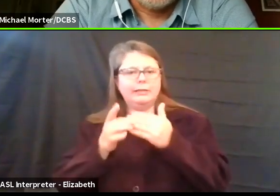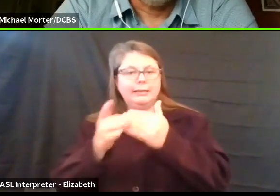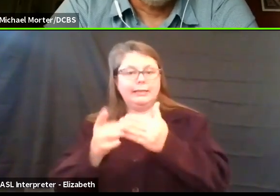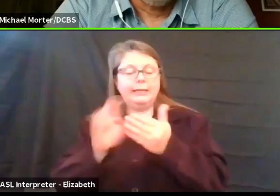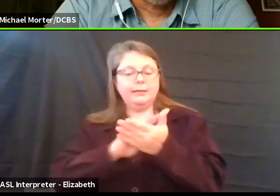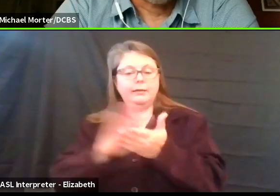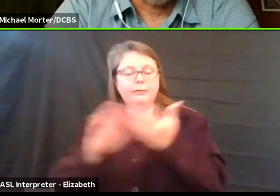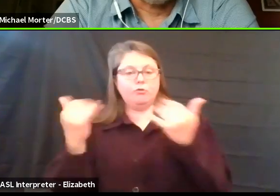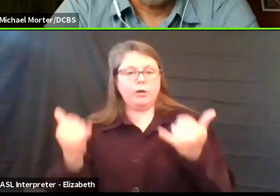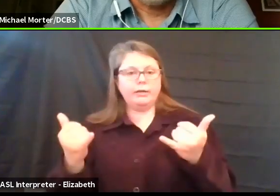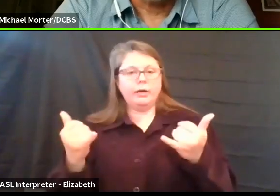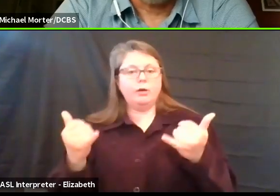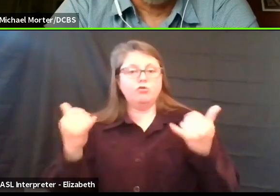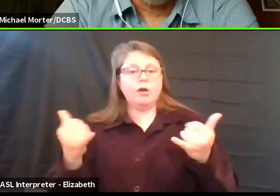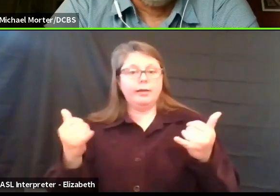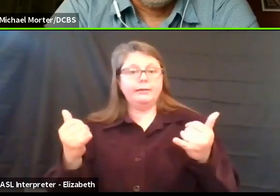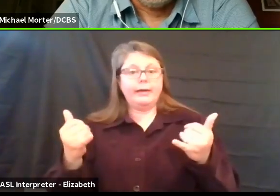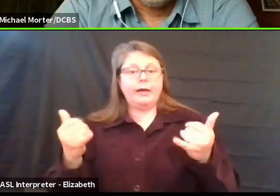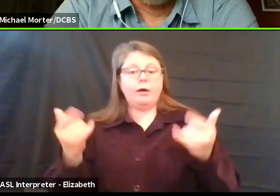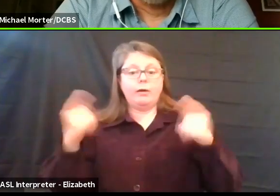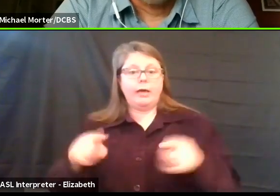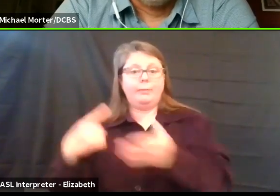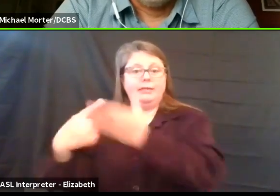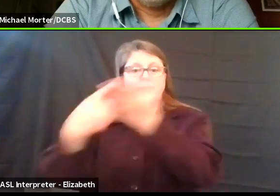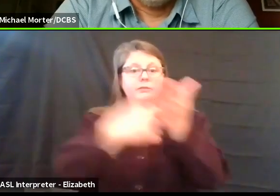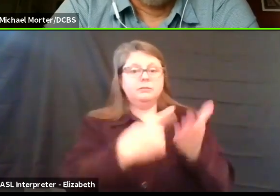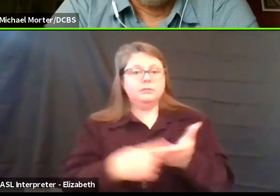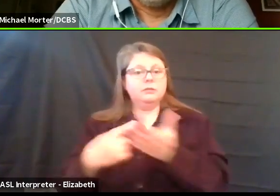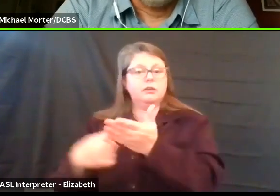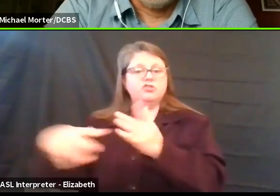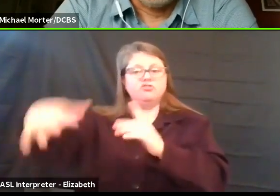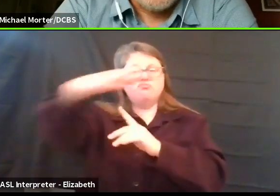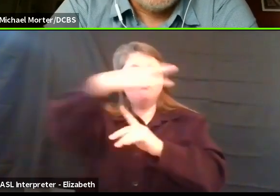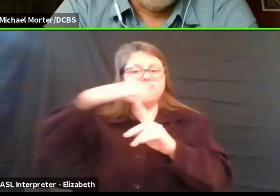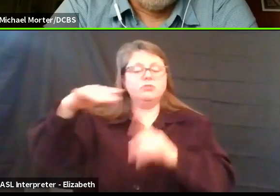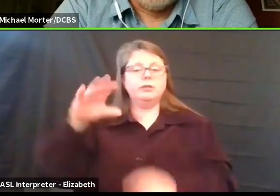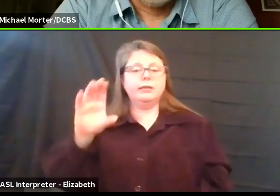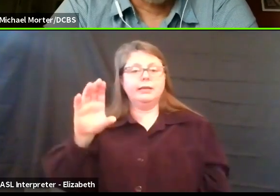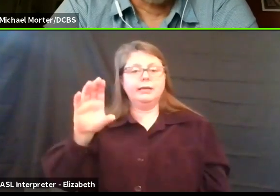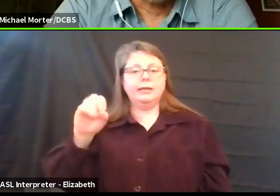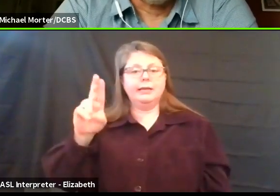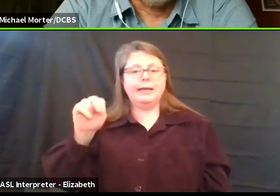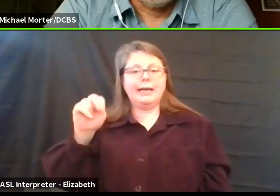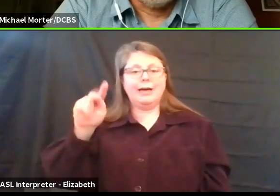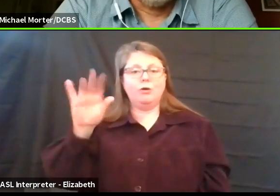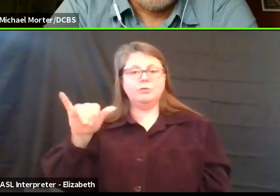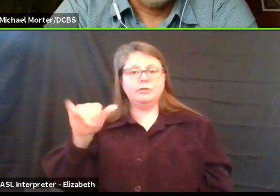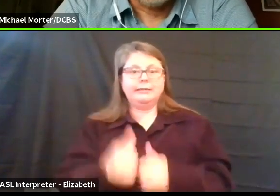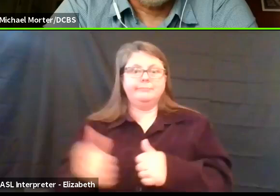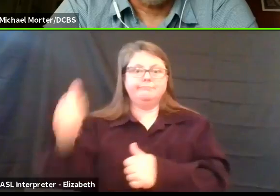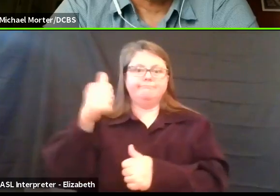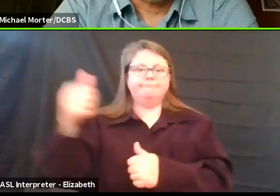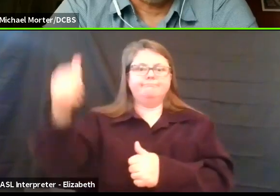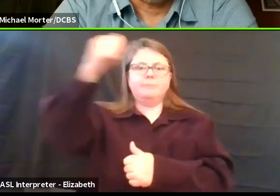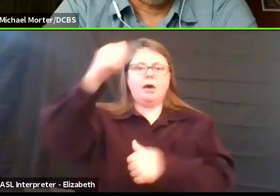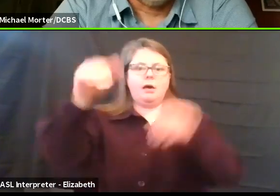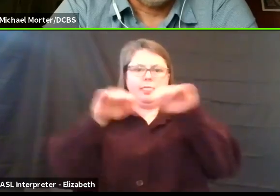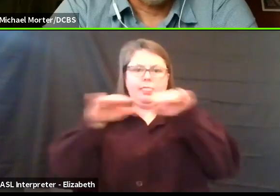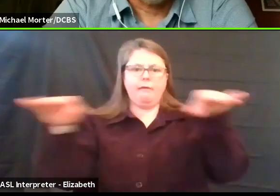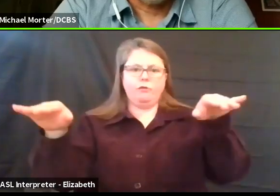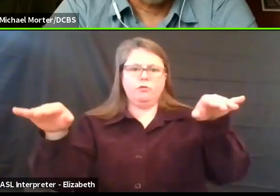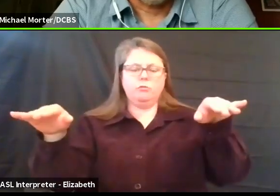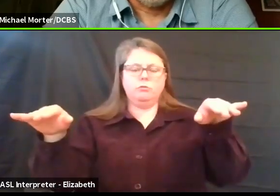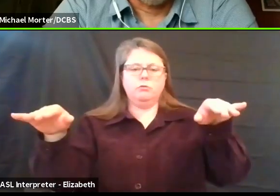level now. So the proposal in a very high level fashion is some degree of partnership between the